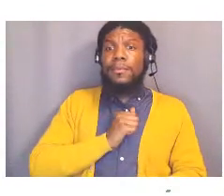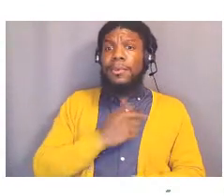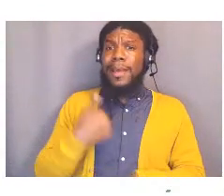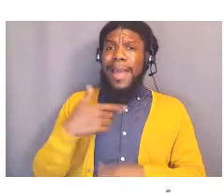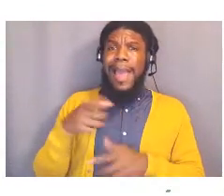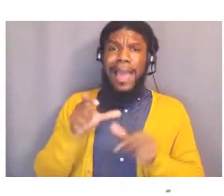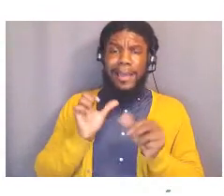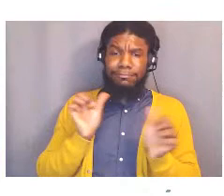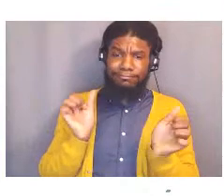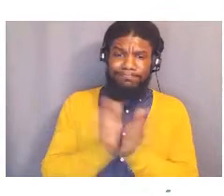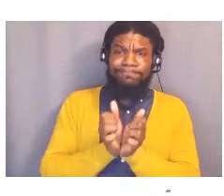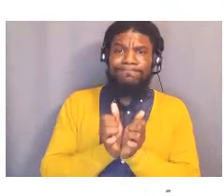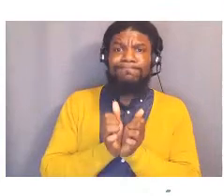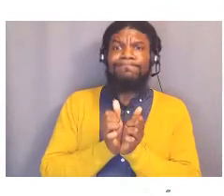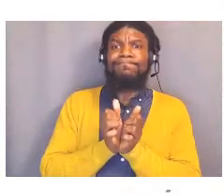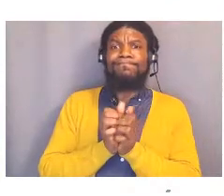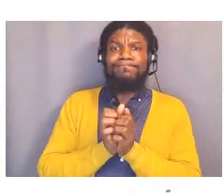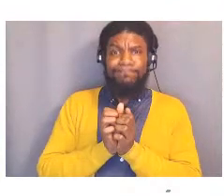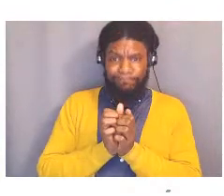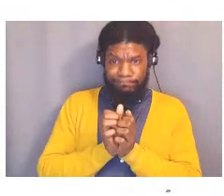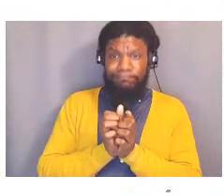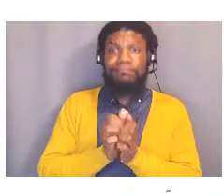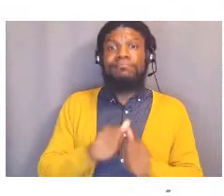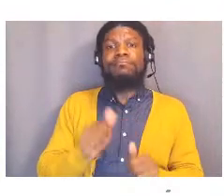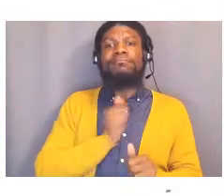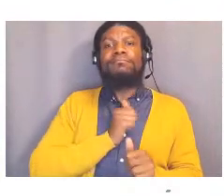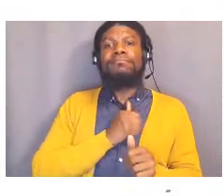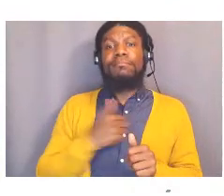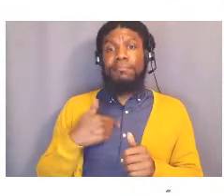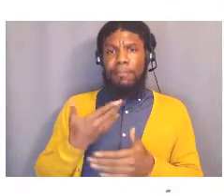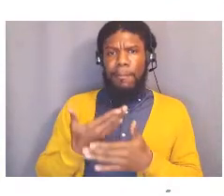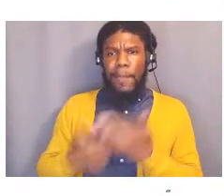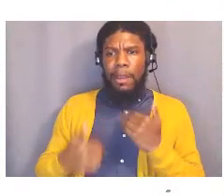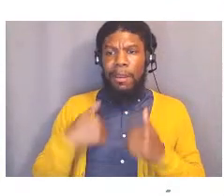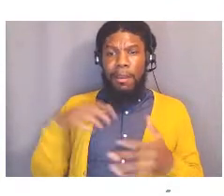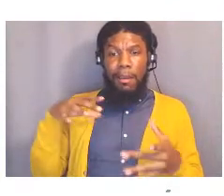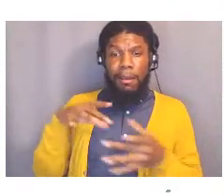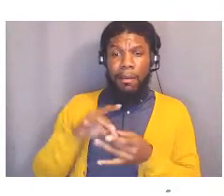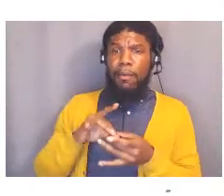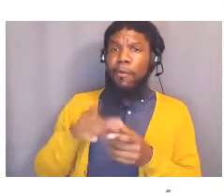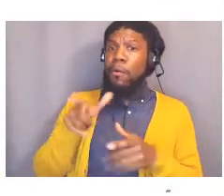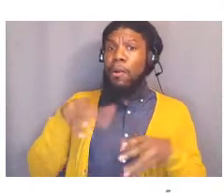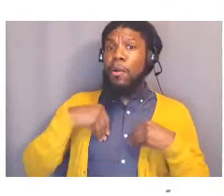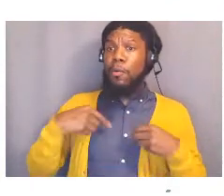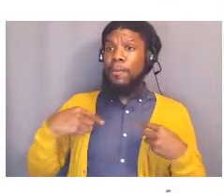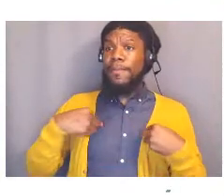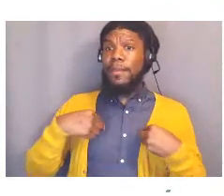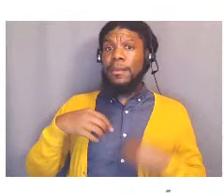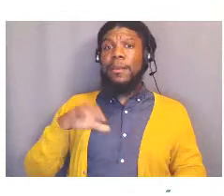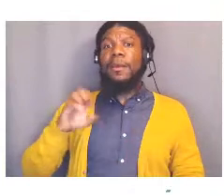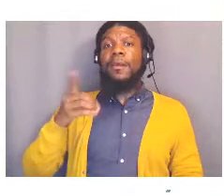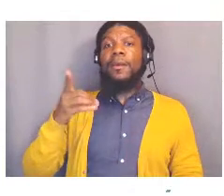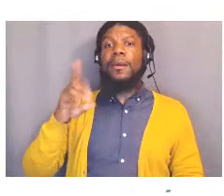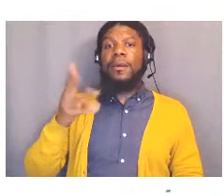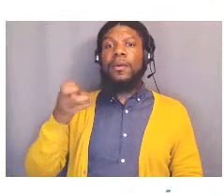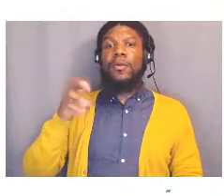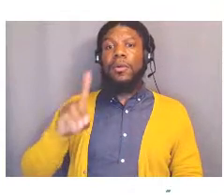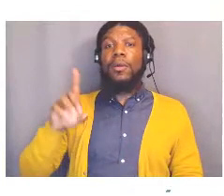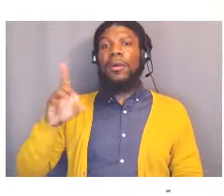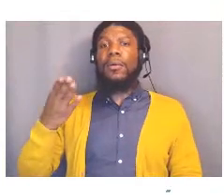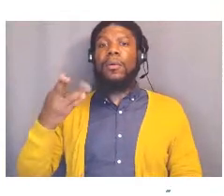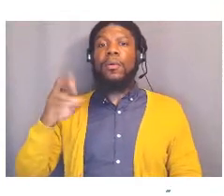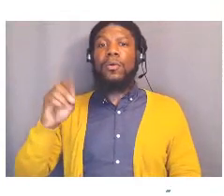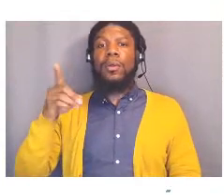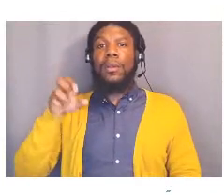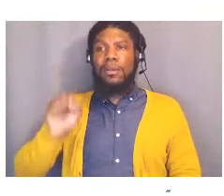bondage. Now when I was born and I belonged to Mr. Edward Brodus on the Brodus plantation where